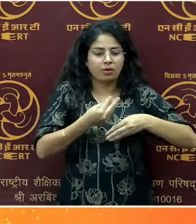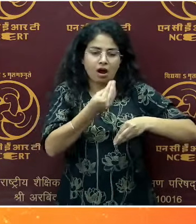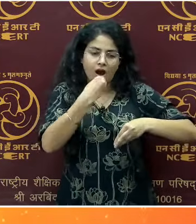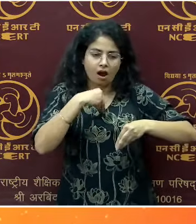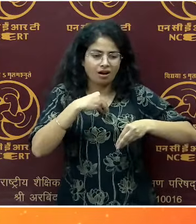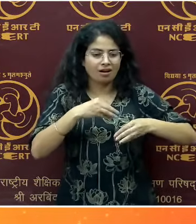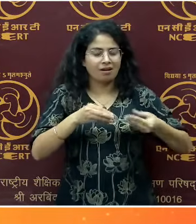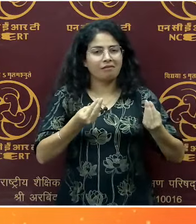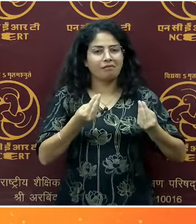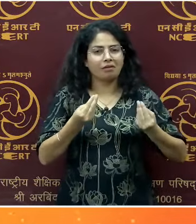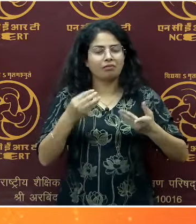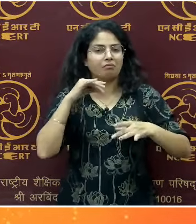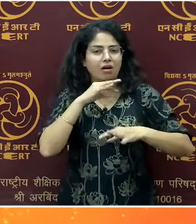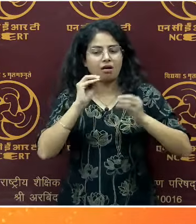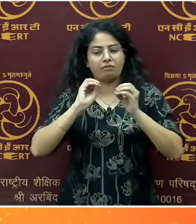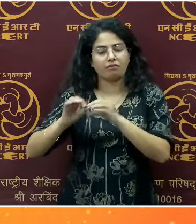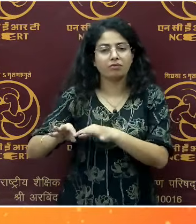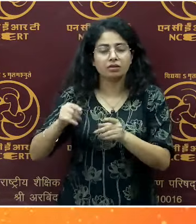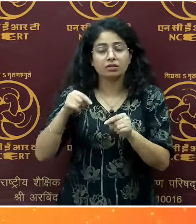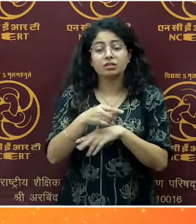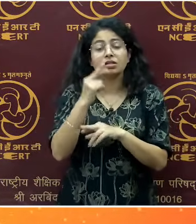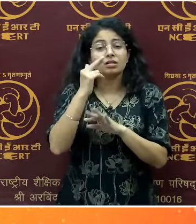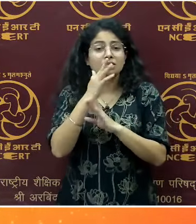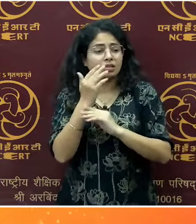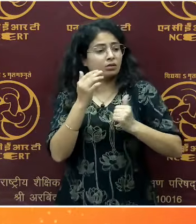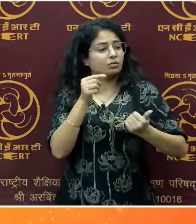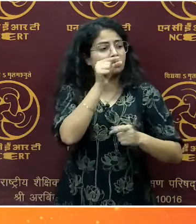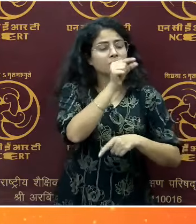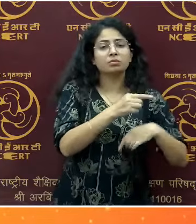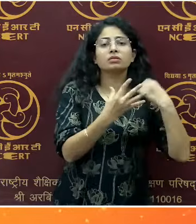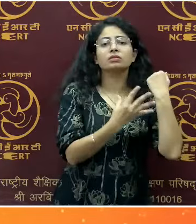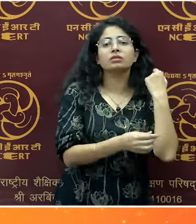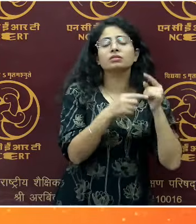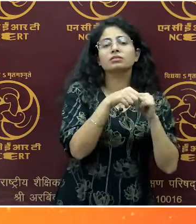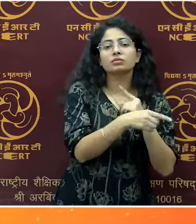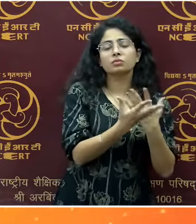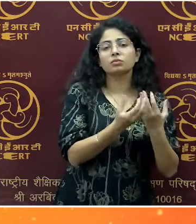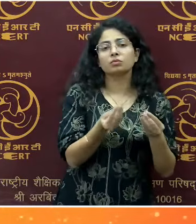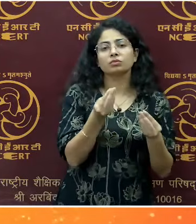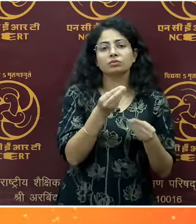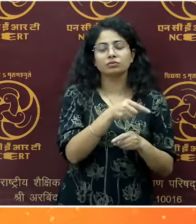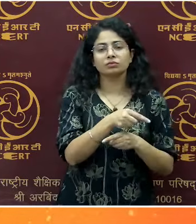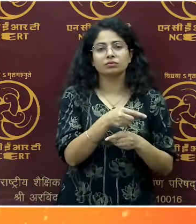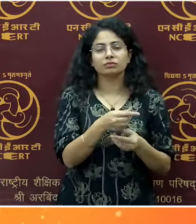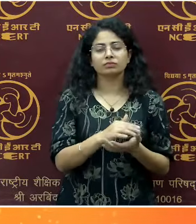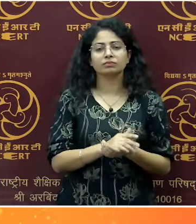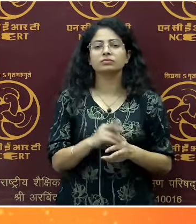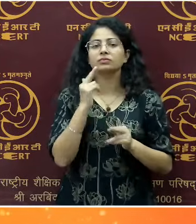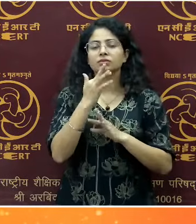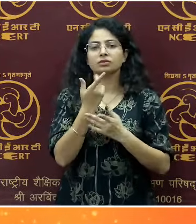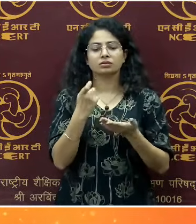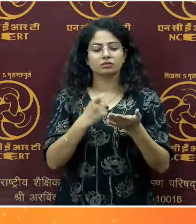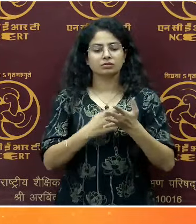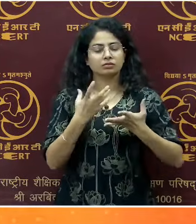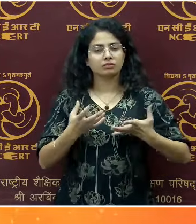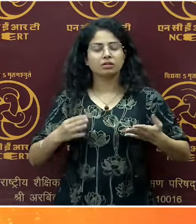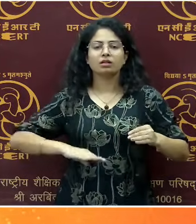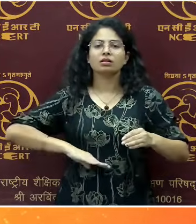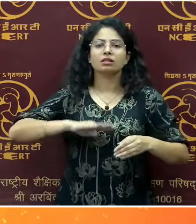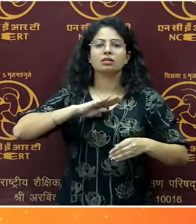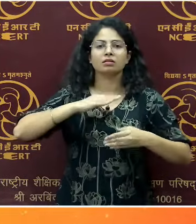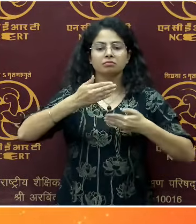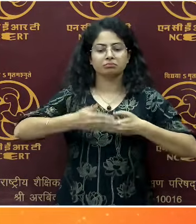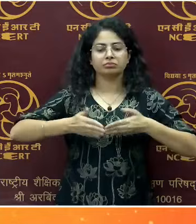probably snatching away the rights of people who really need it badly. Yes, we are, because the resources are not They're just limited. for us, they